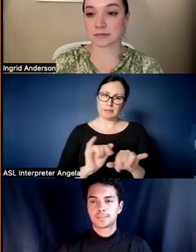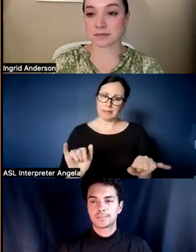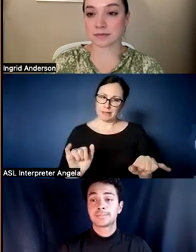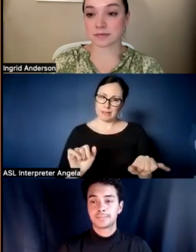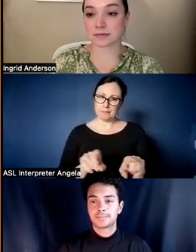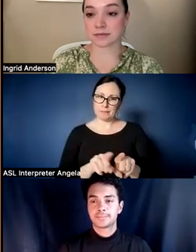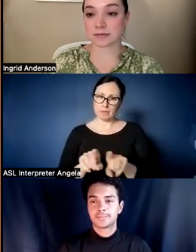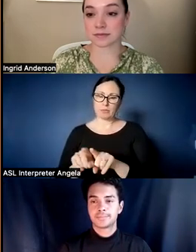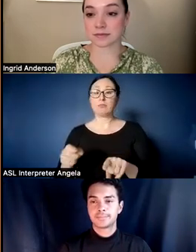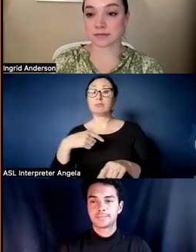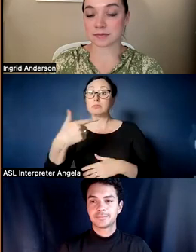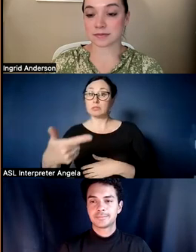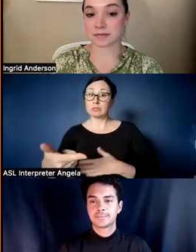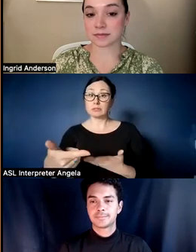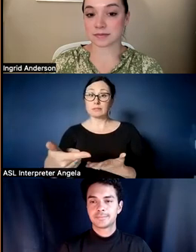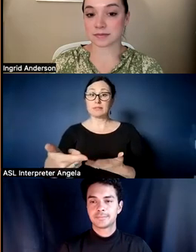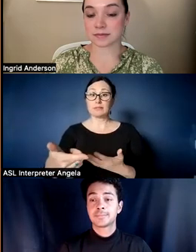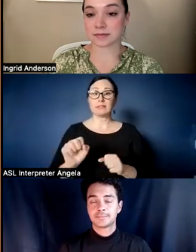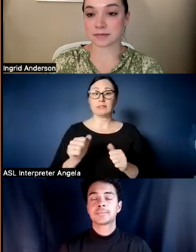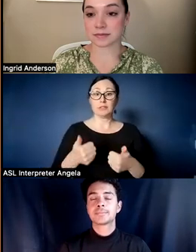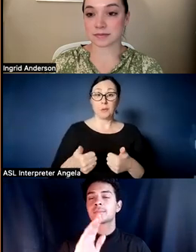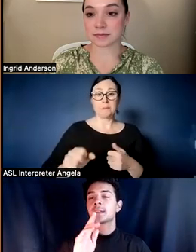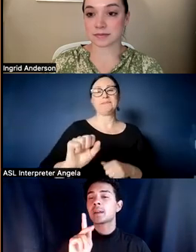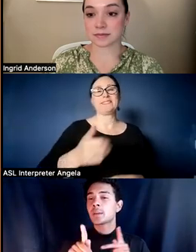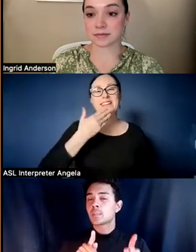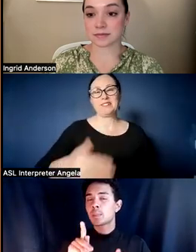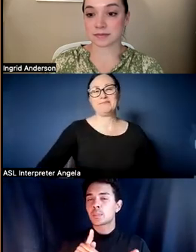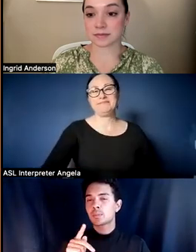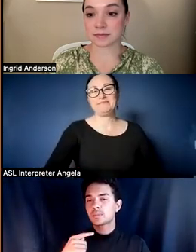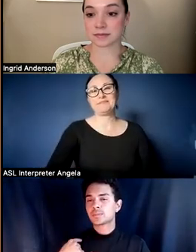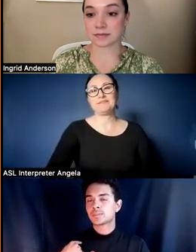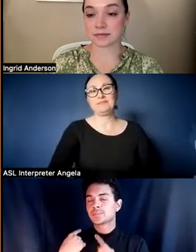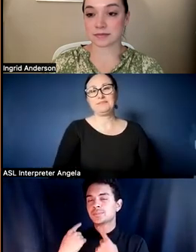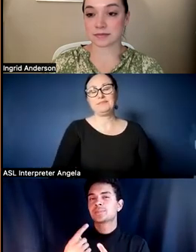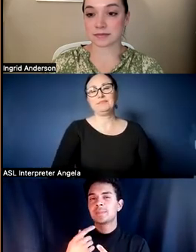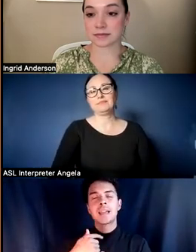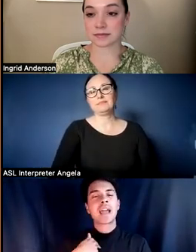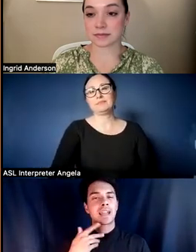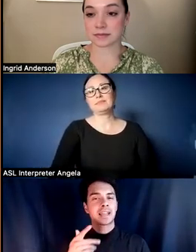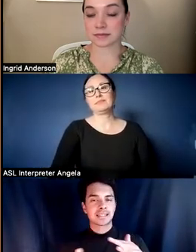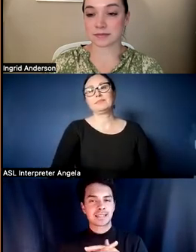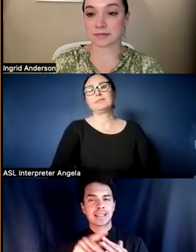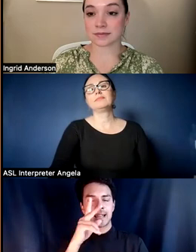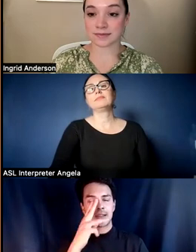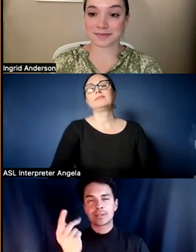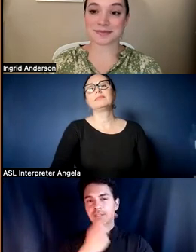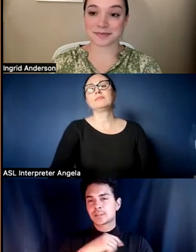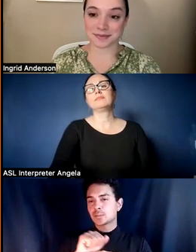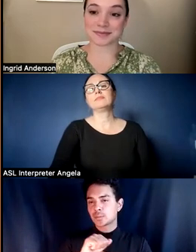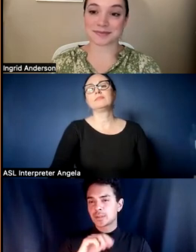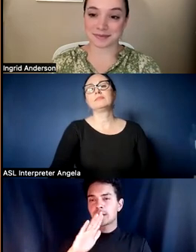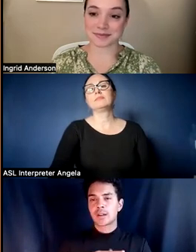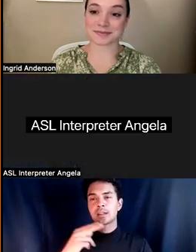it's happened more than once, where people have been like, oh yeah, I attended a half-day training on like historical trauma in